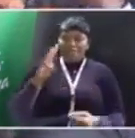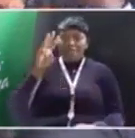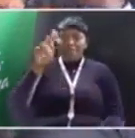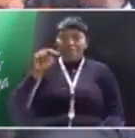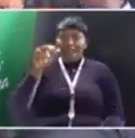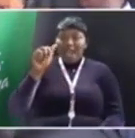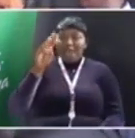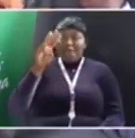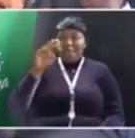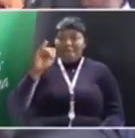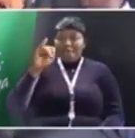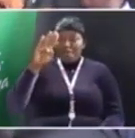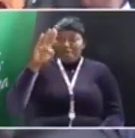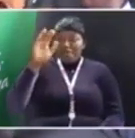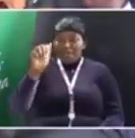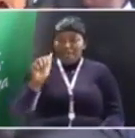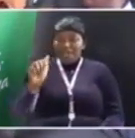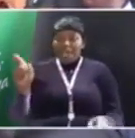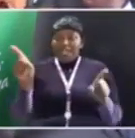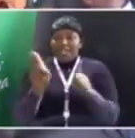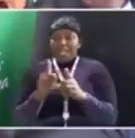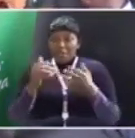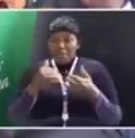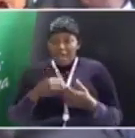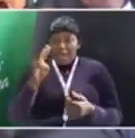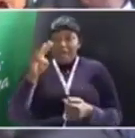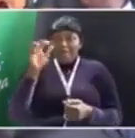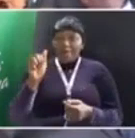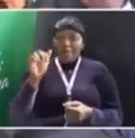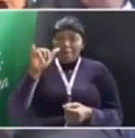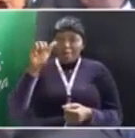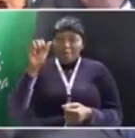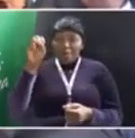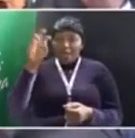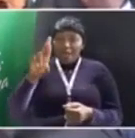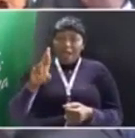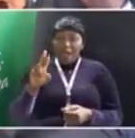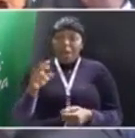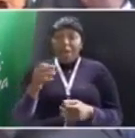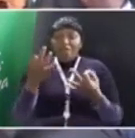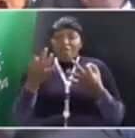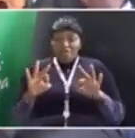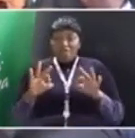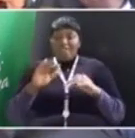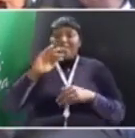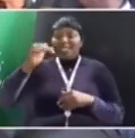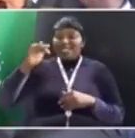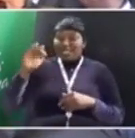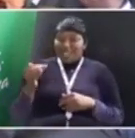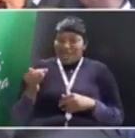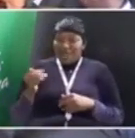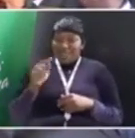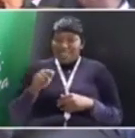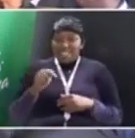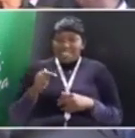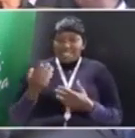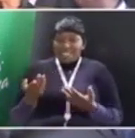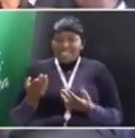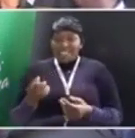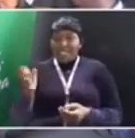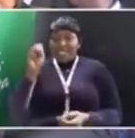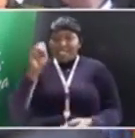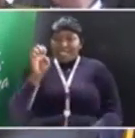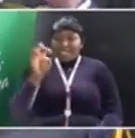us. We have the mayor of Freetown, Ivona Kisoya. Freetown is the capital of Sierra